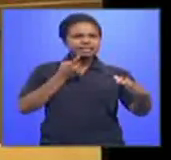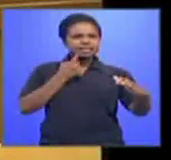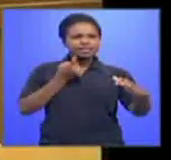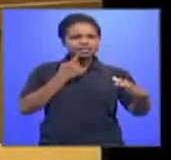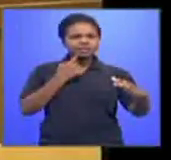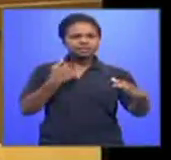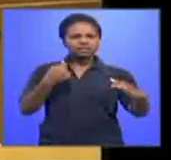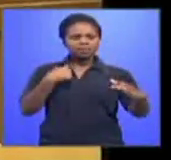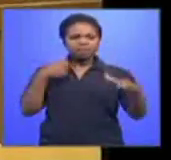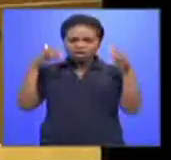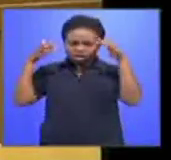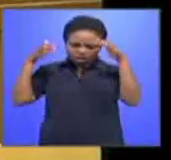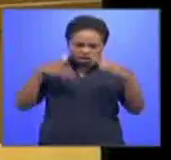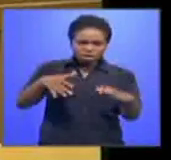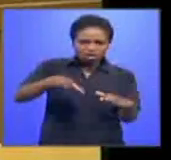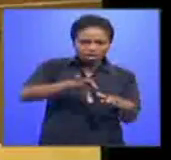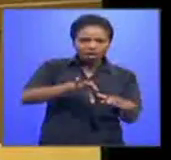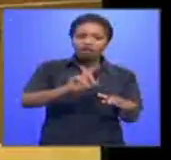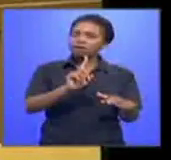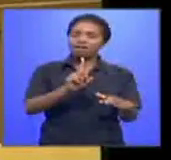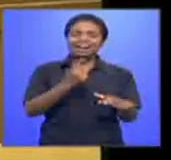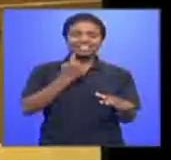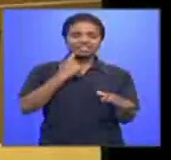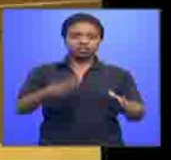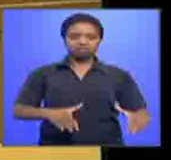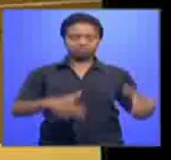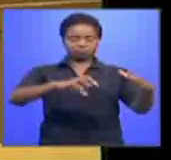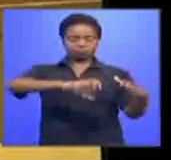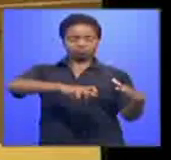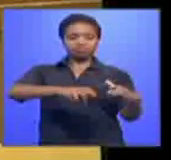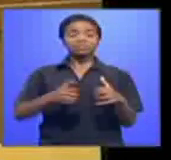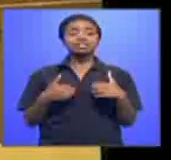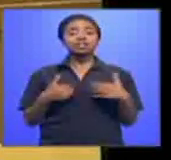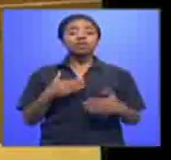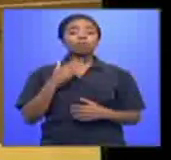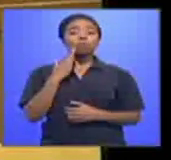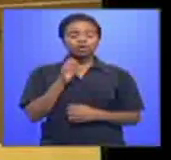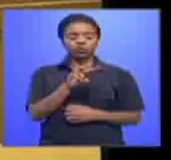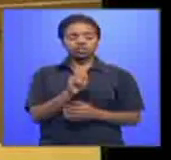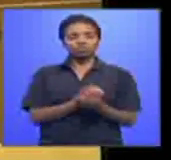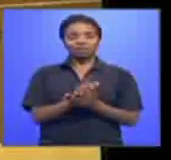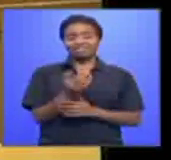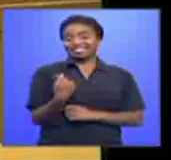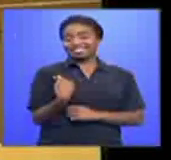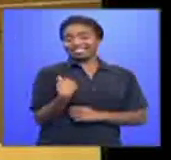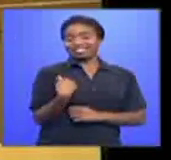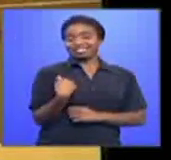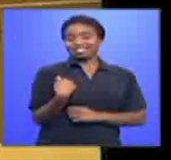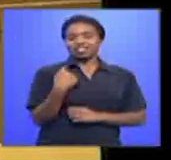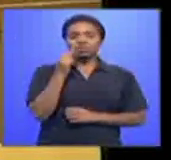Dam began in October 2012 to supply water to the